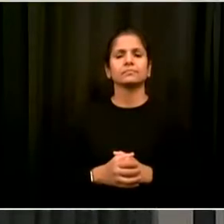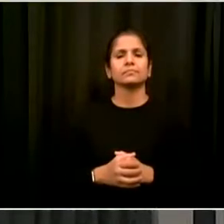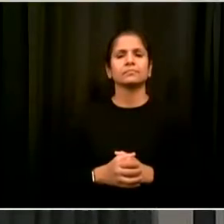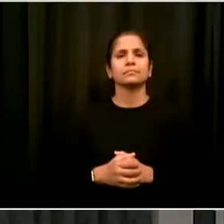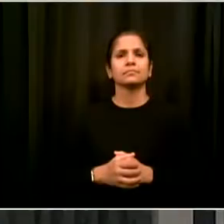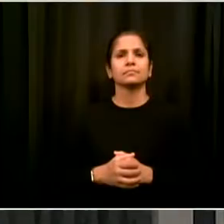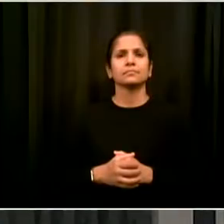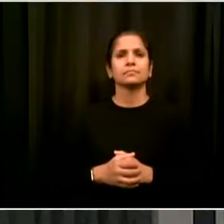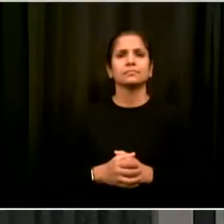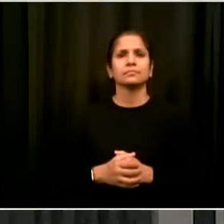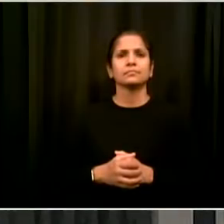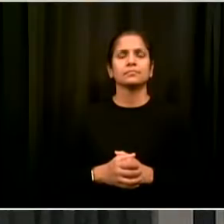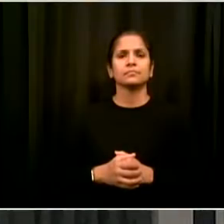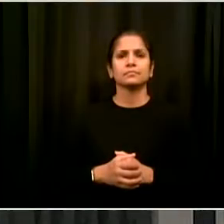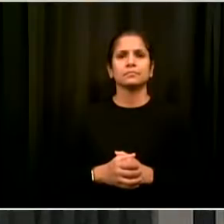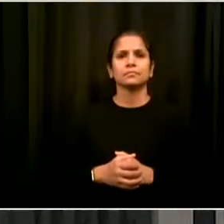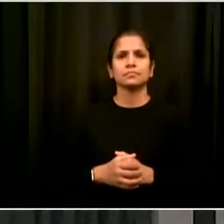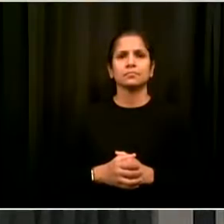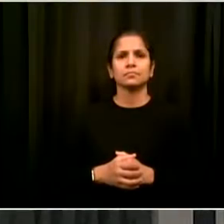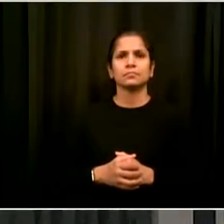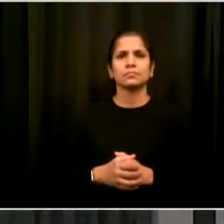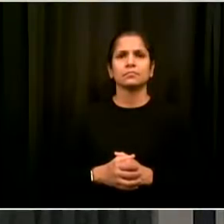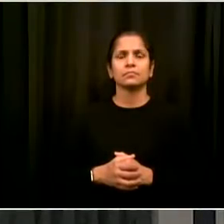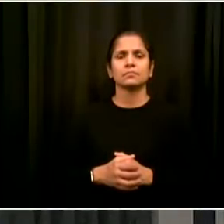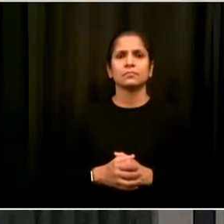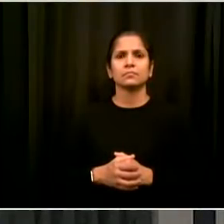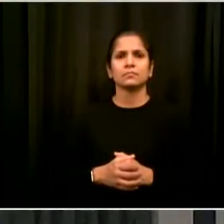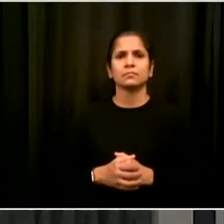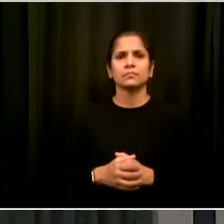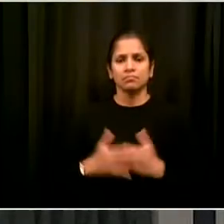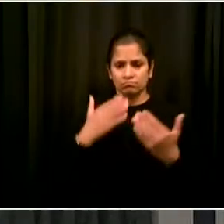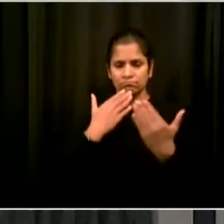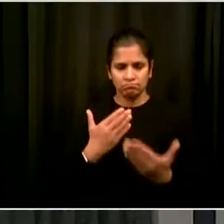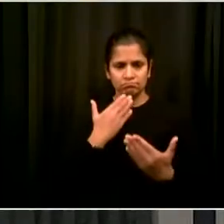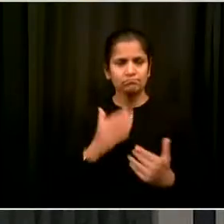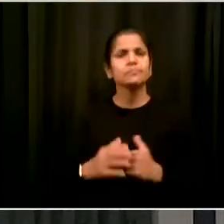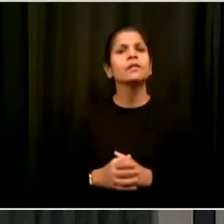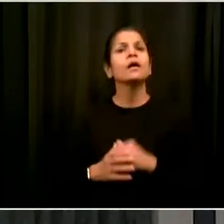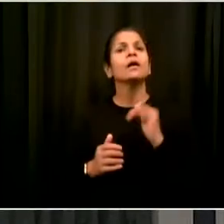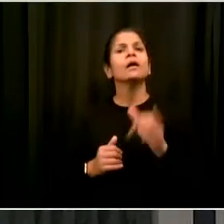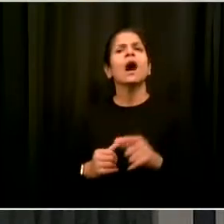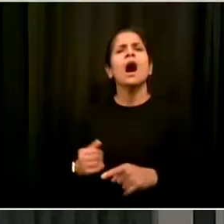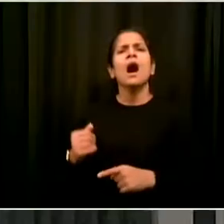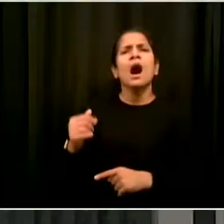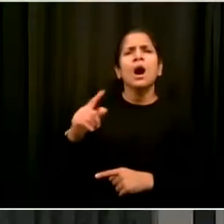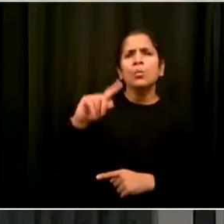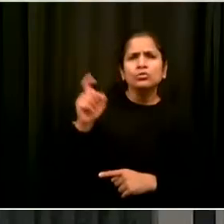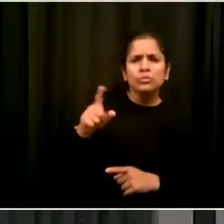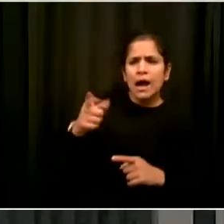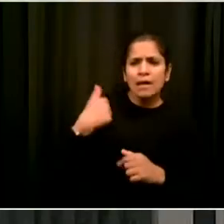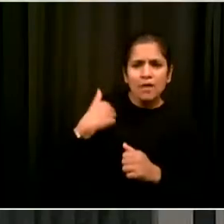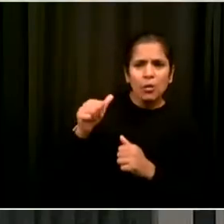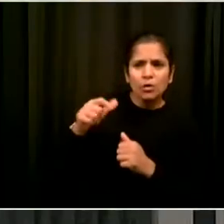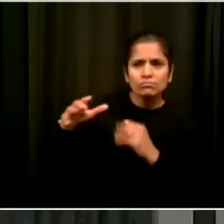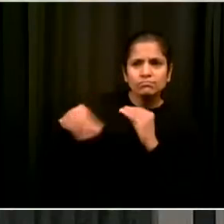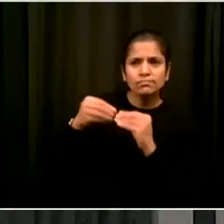Thanks. And if the doctors on the call want to just talk a little bit about the outreach being